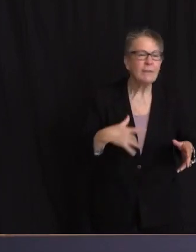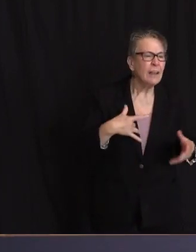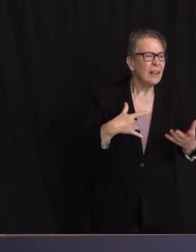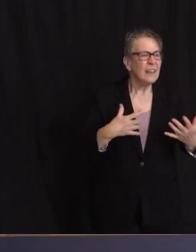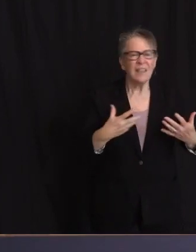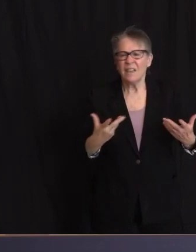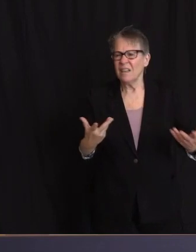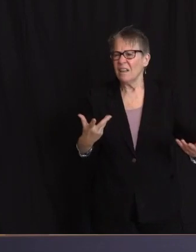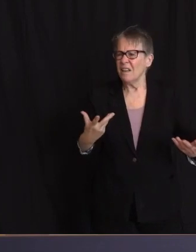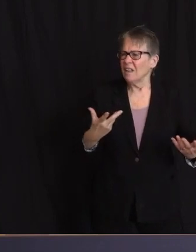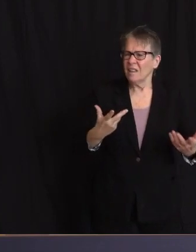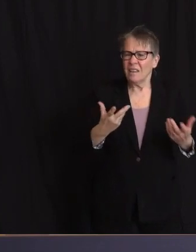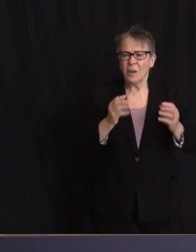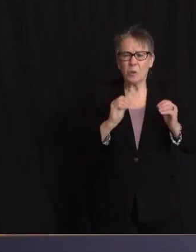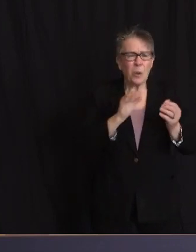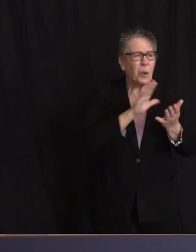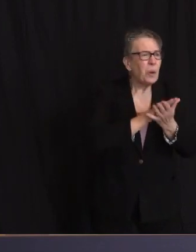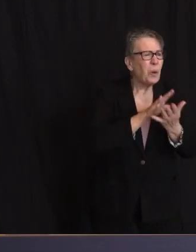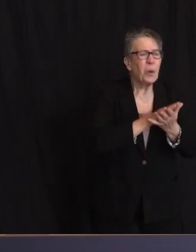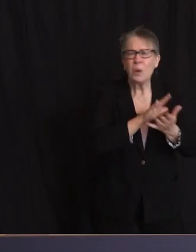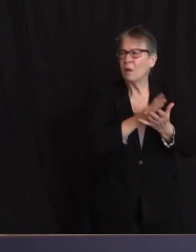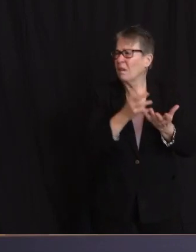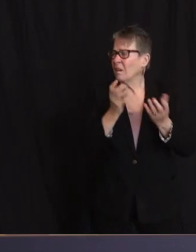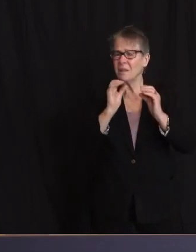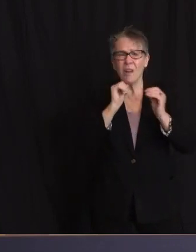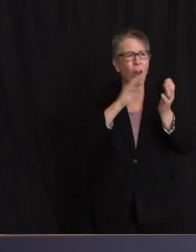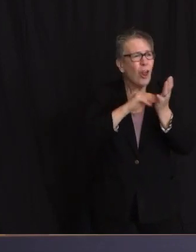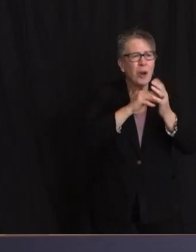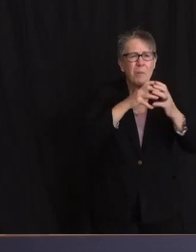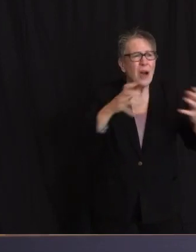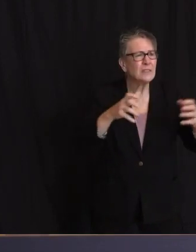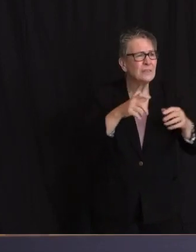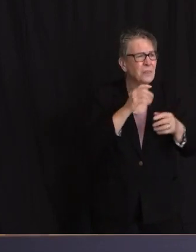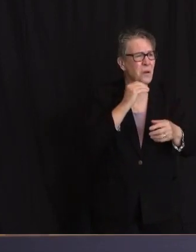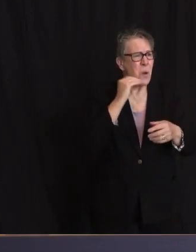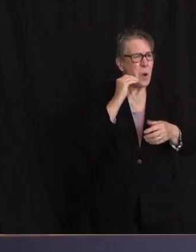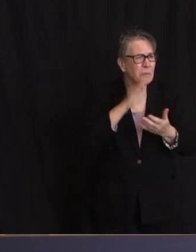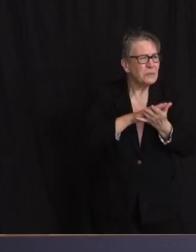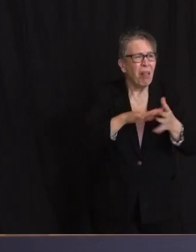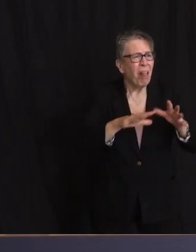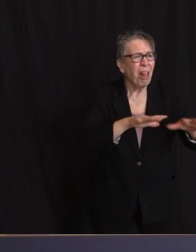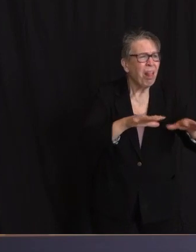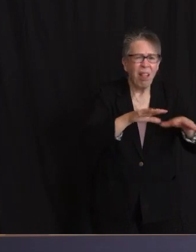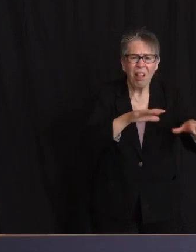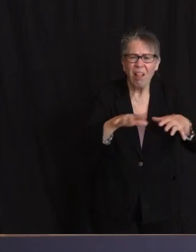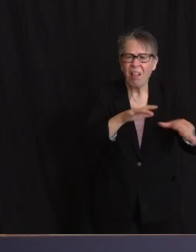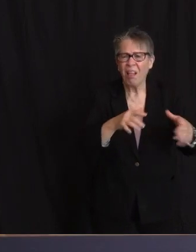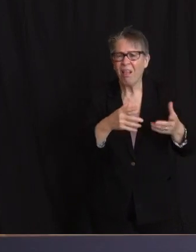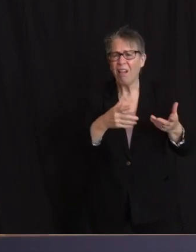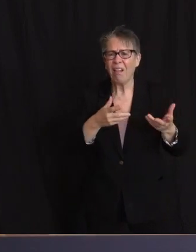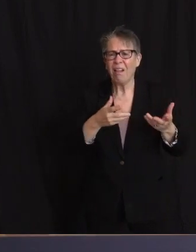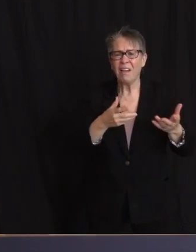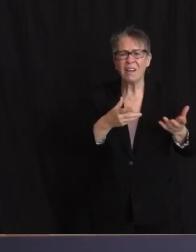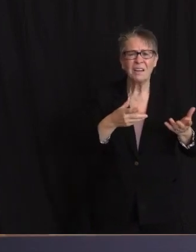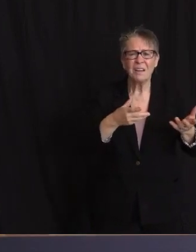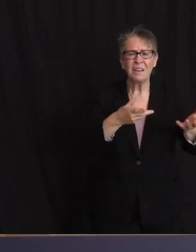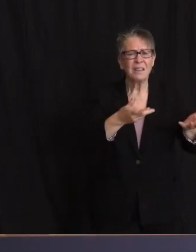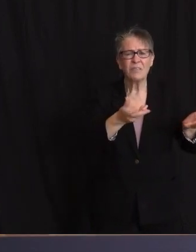financial pressure, even if you didn't lose your job. And then, of course, there's the healthcare reality of this silent killer that's